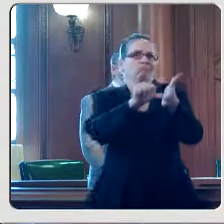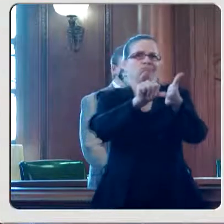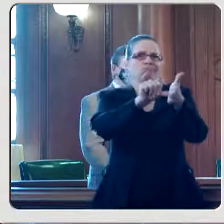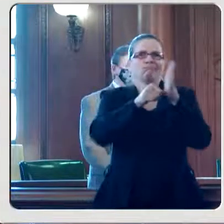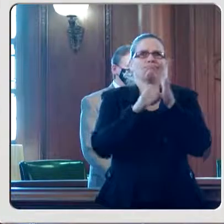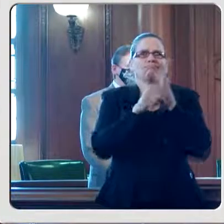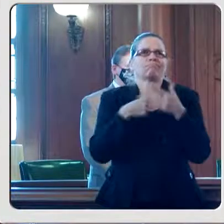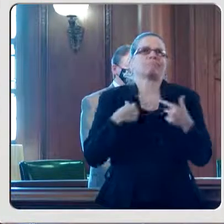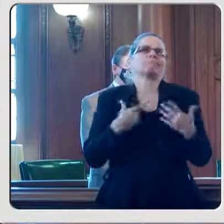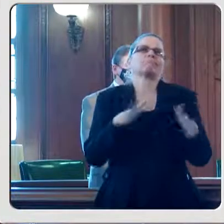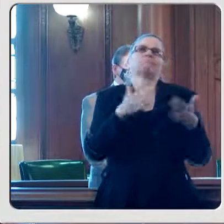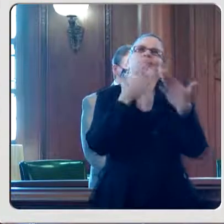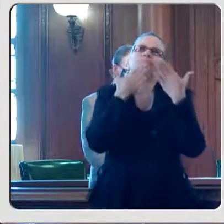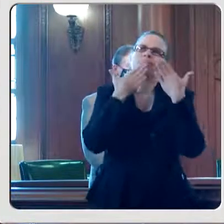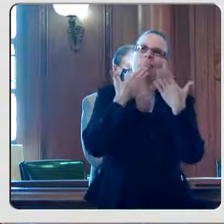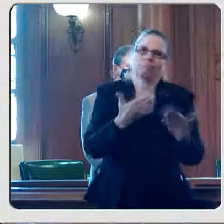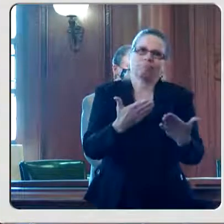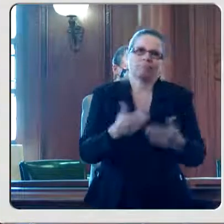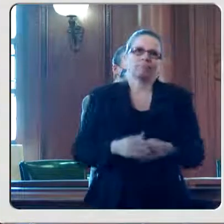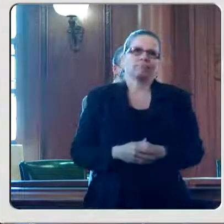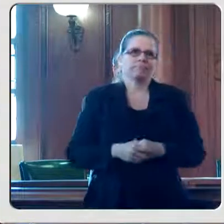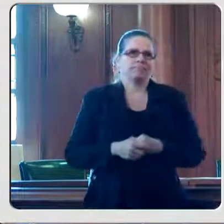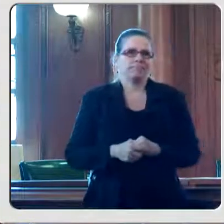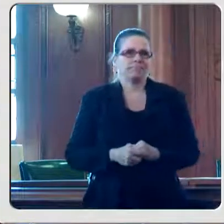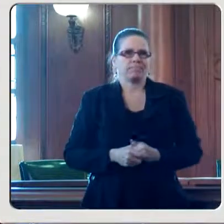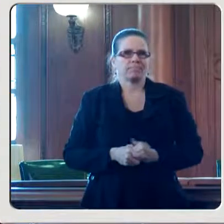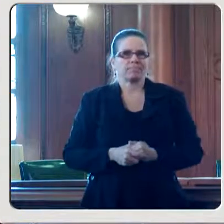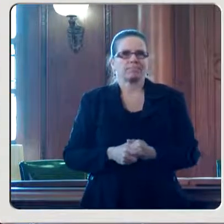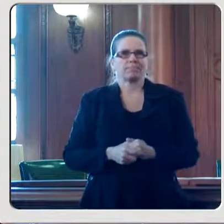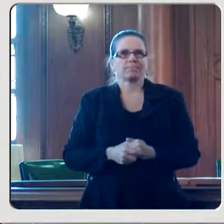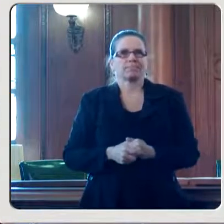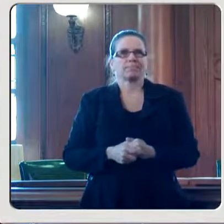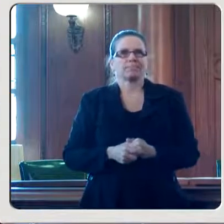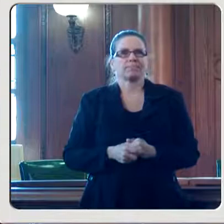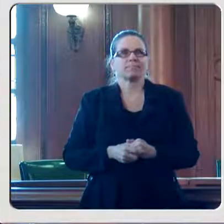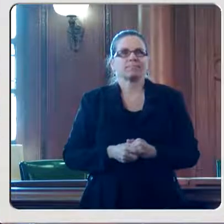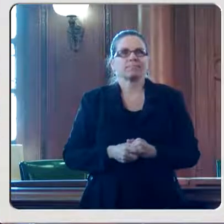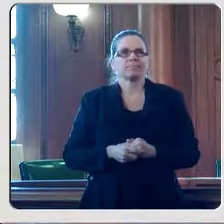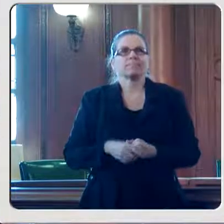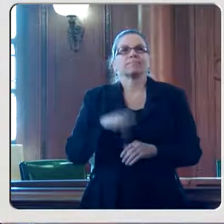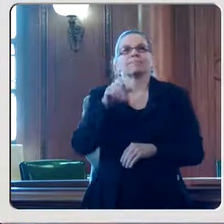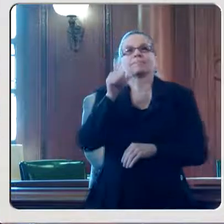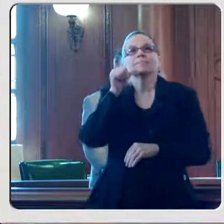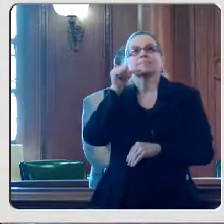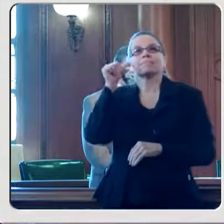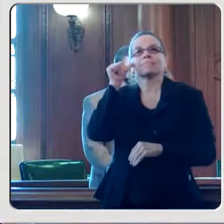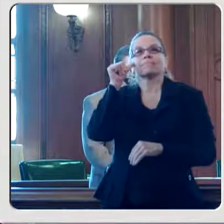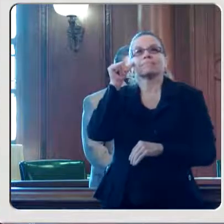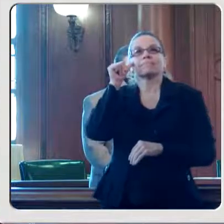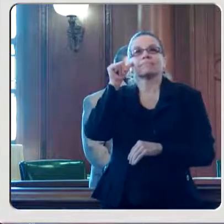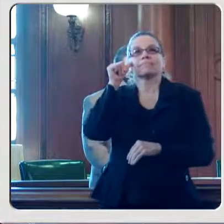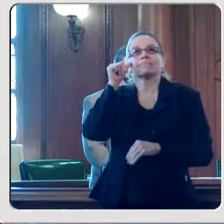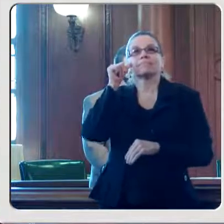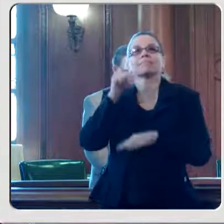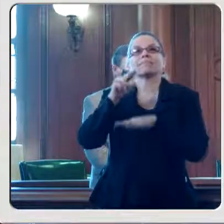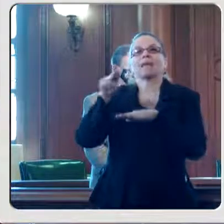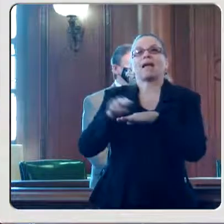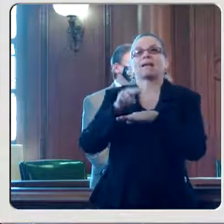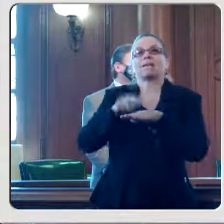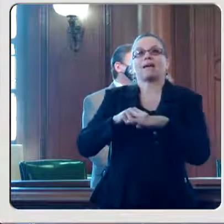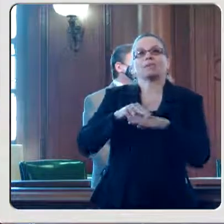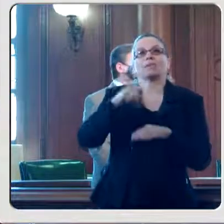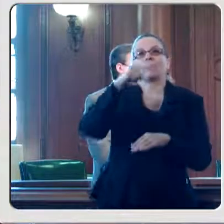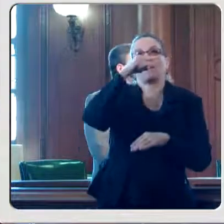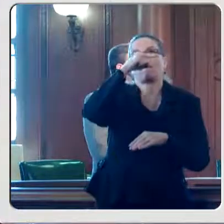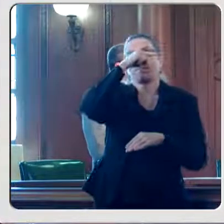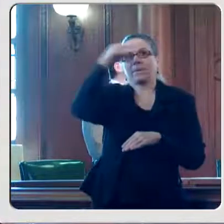you. Finally, I'll say that yesterday was National Black HIV Awareness Day. It